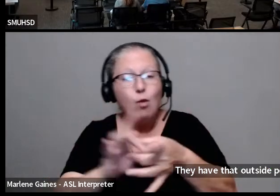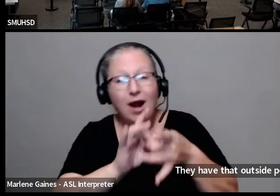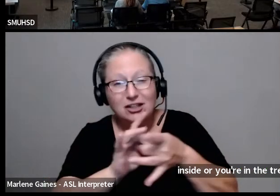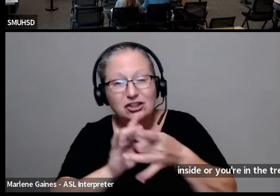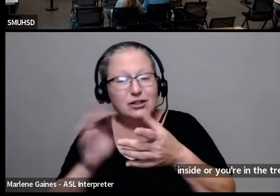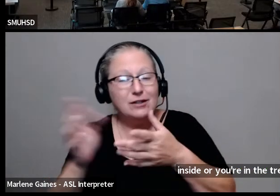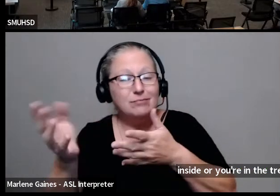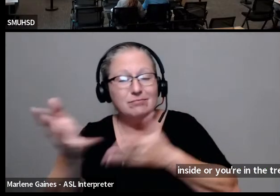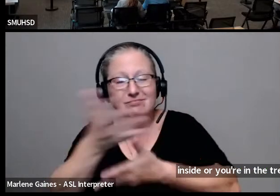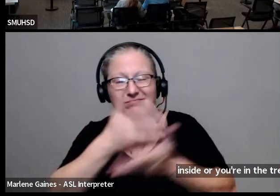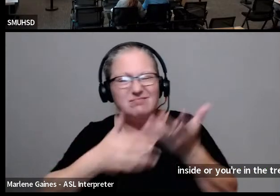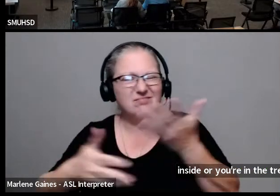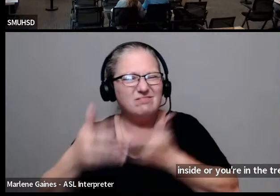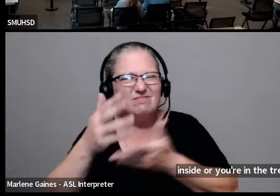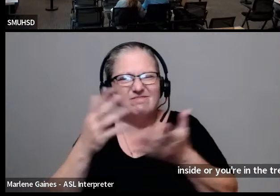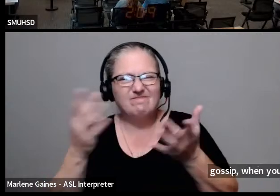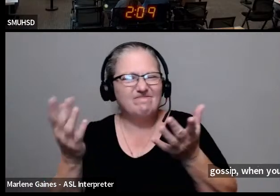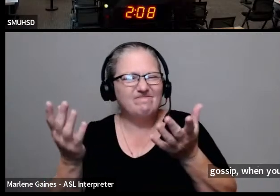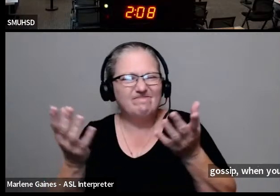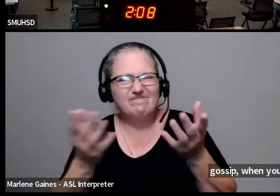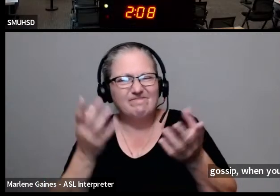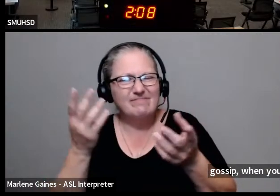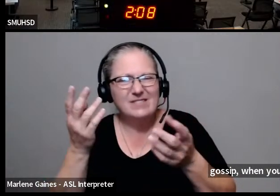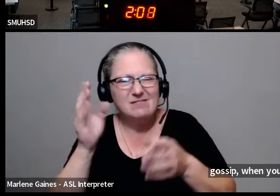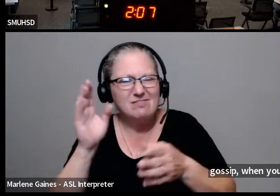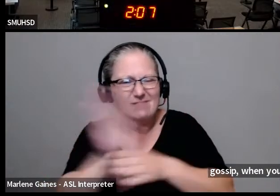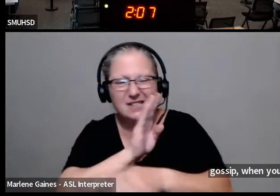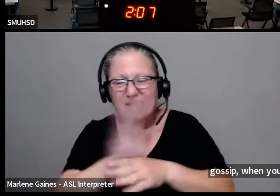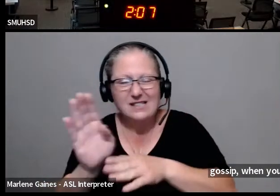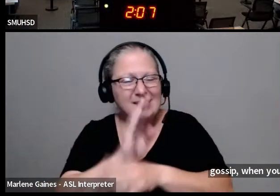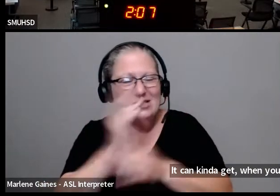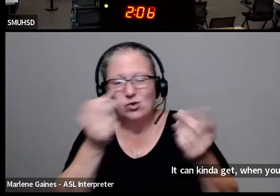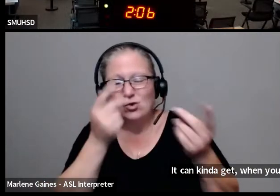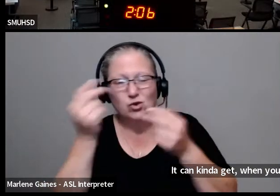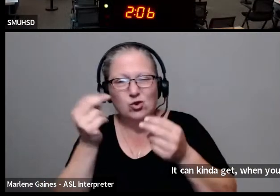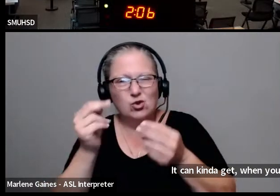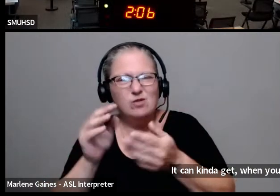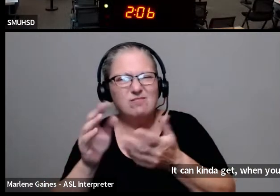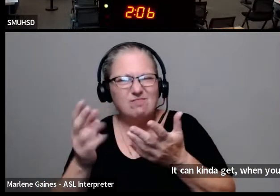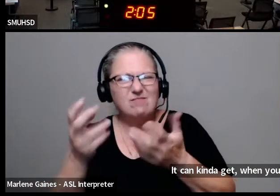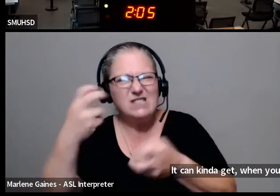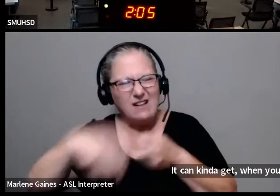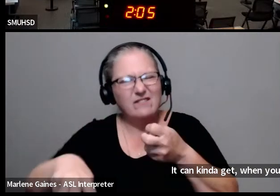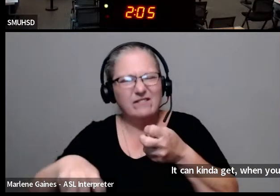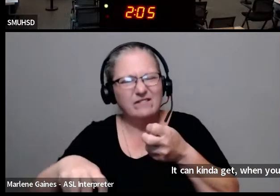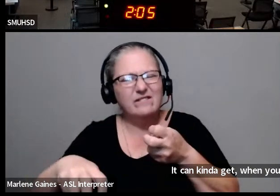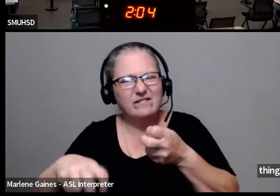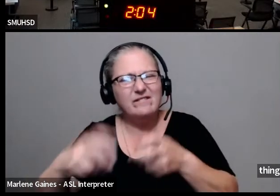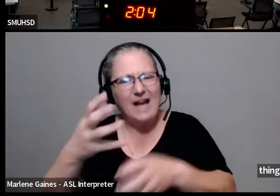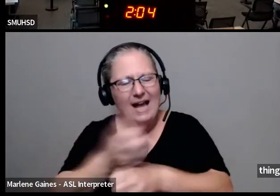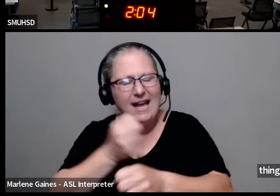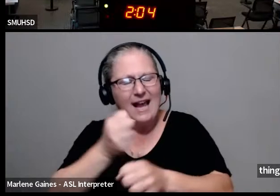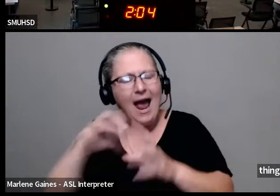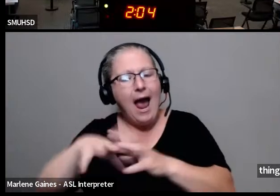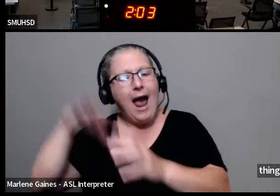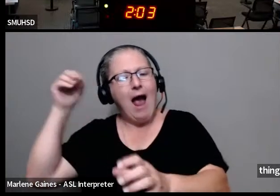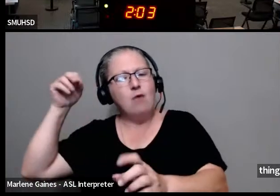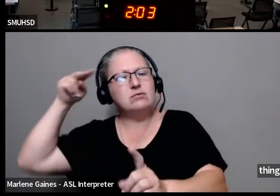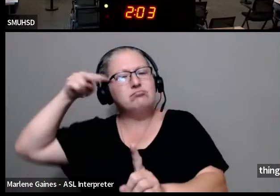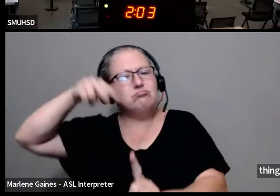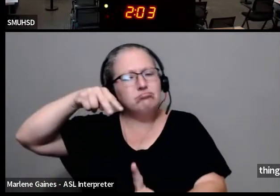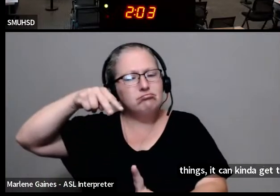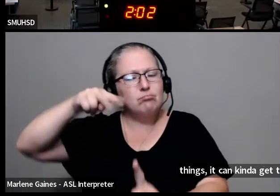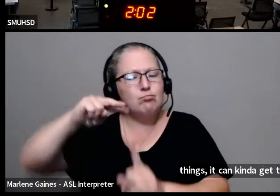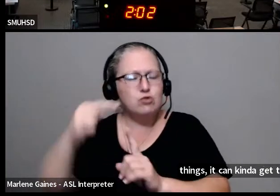relationships, it can kind of get, when you're in the day-to-day grind of things, it can kind of get tough to get that bird's eye view.